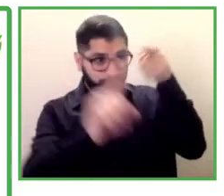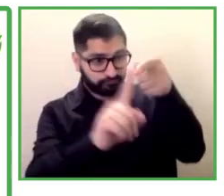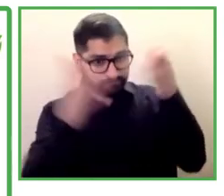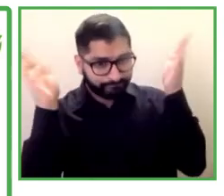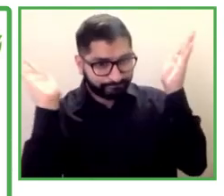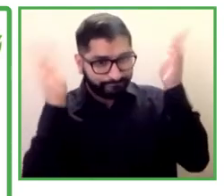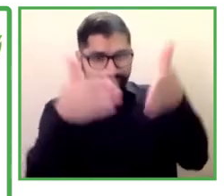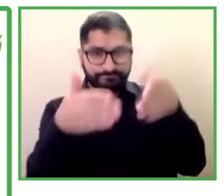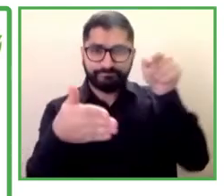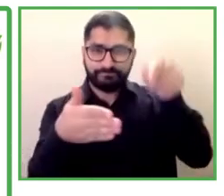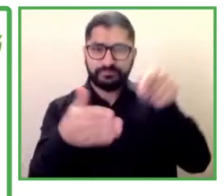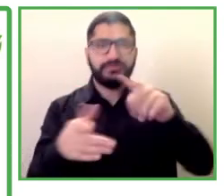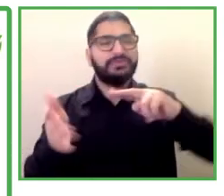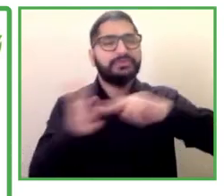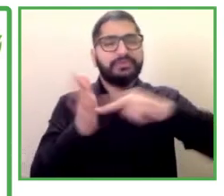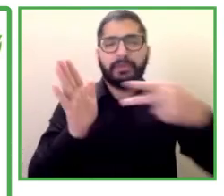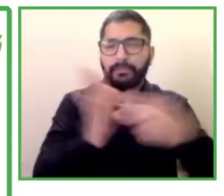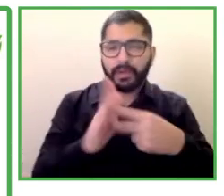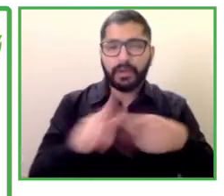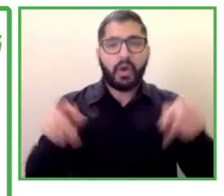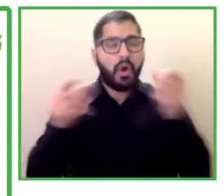with all types of disabilities.